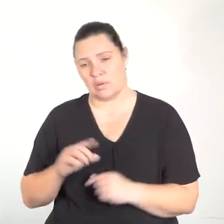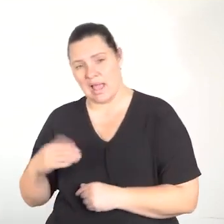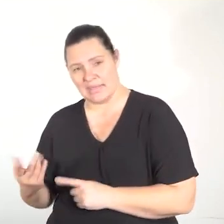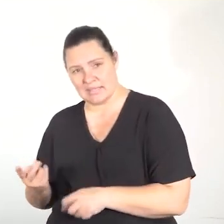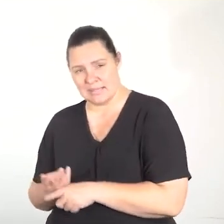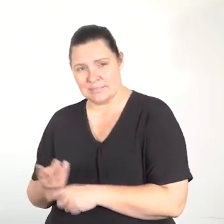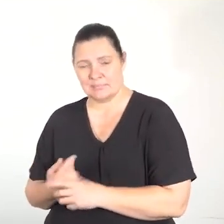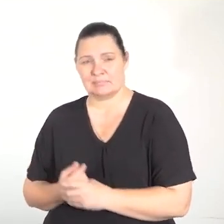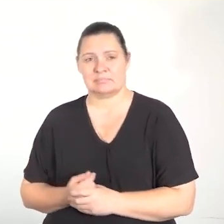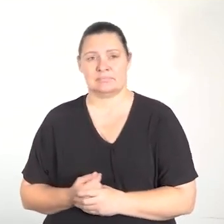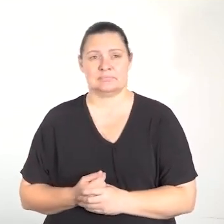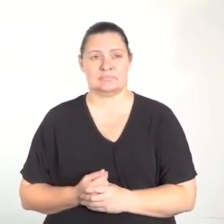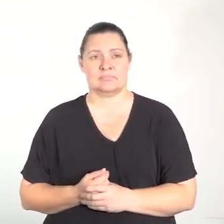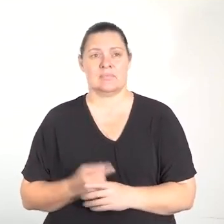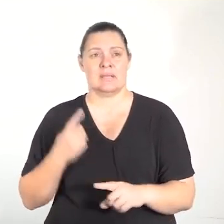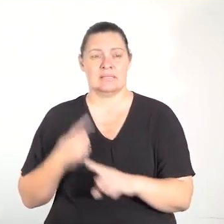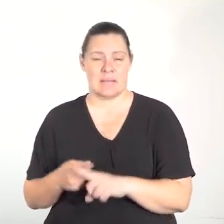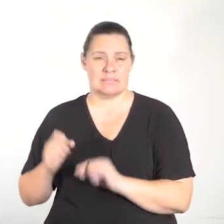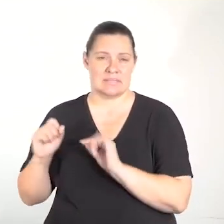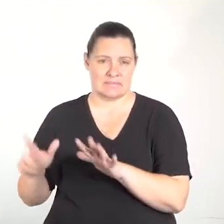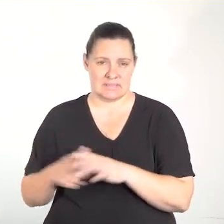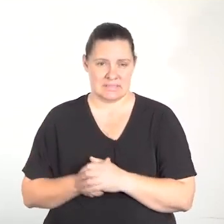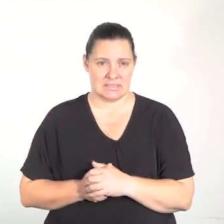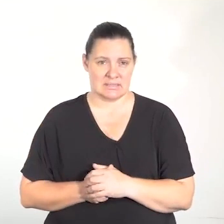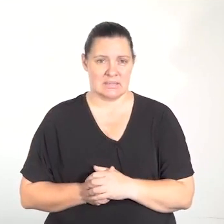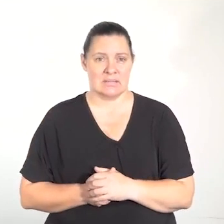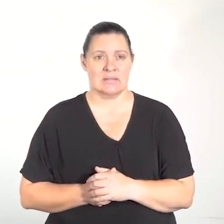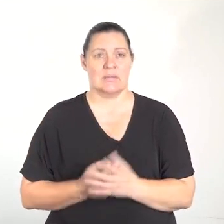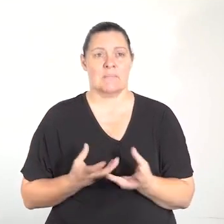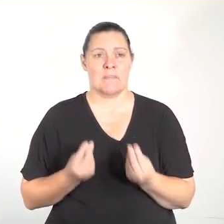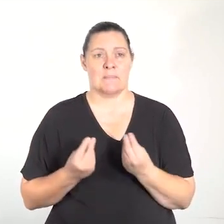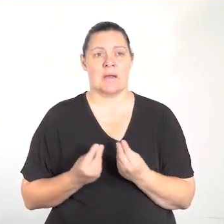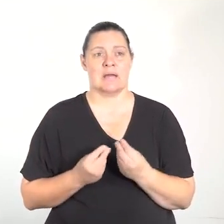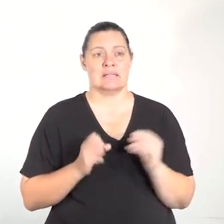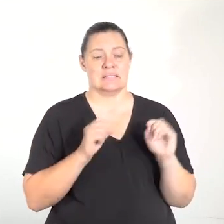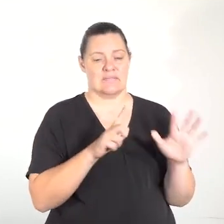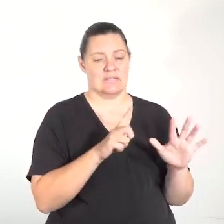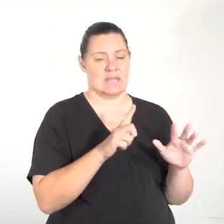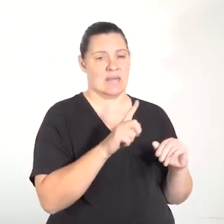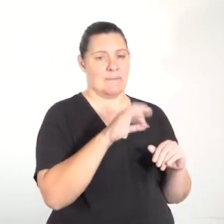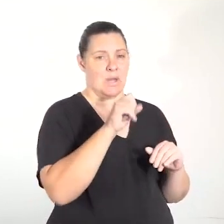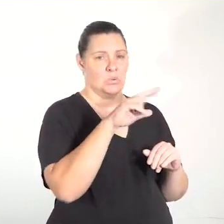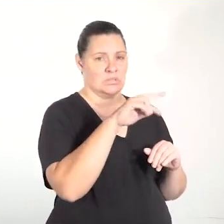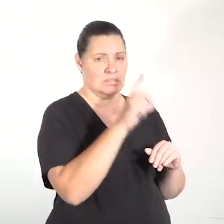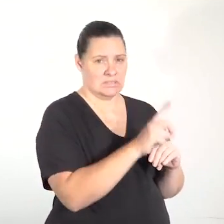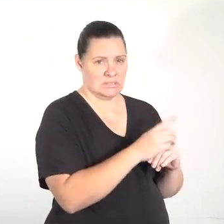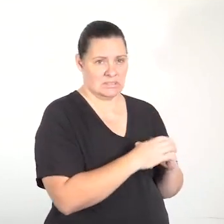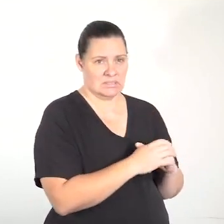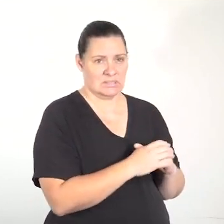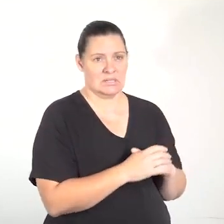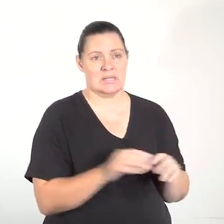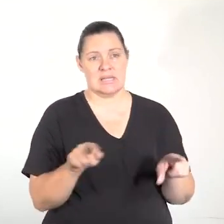one side, I am going to do on the other side. We multiply by 17. That gives us 17 pounds